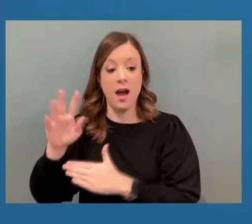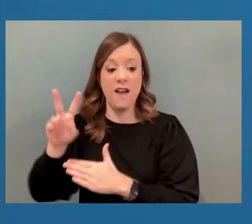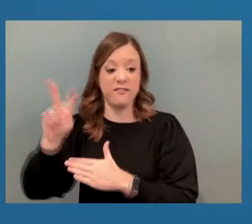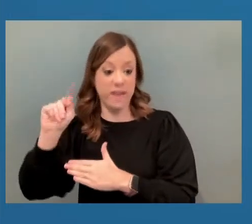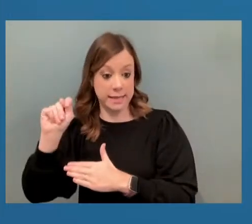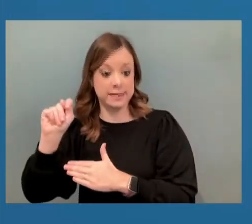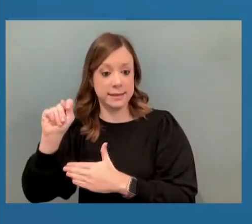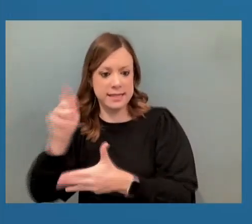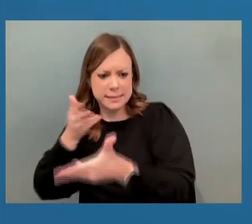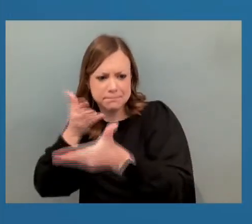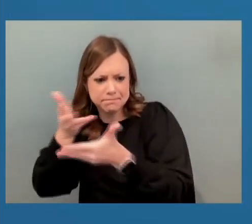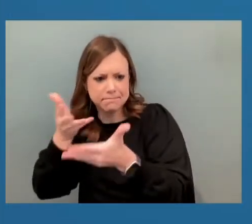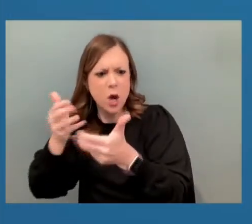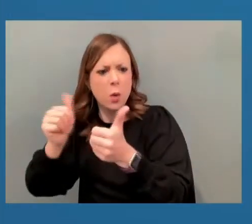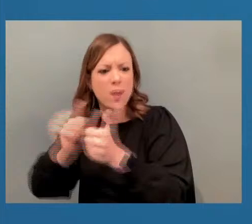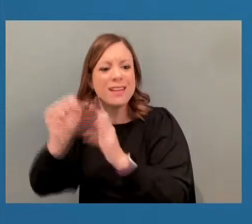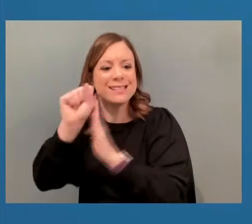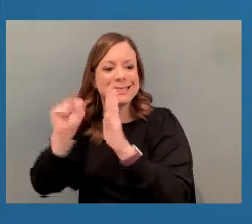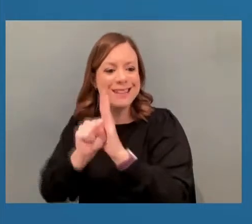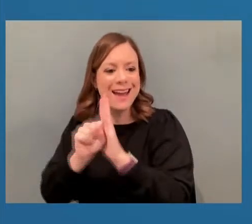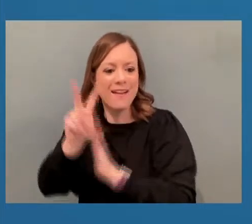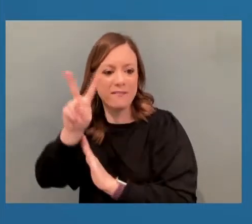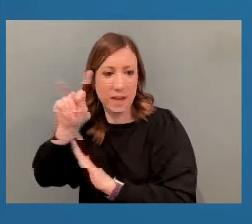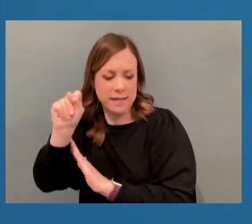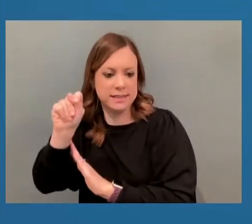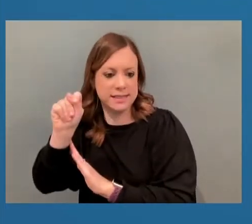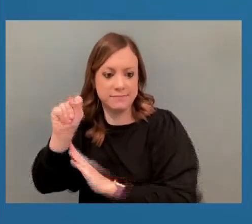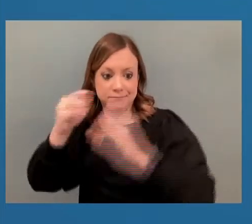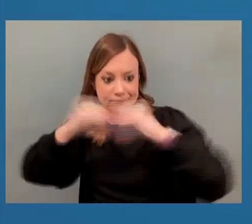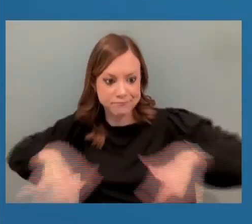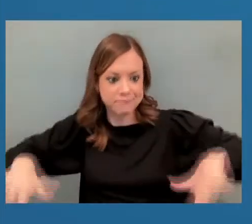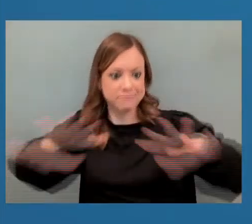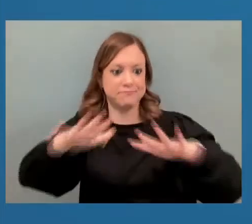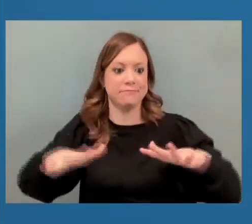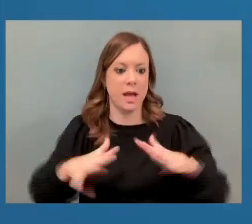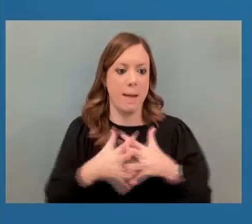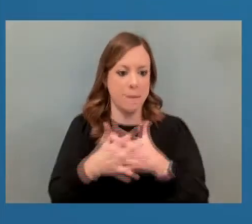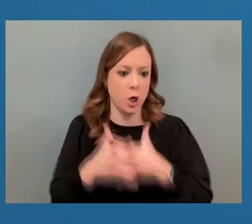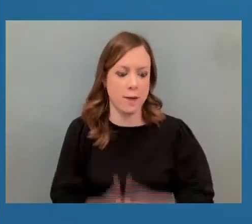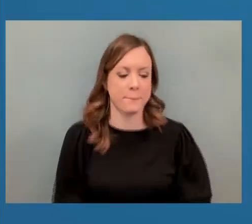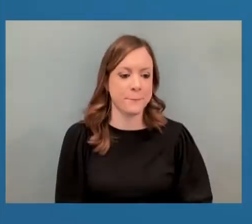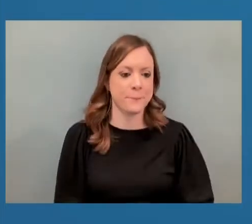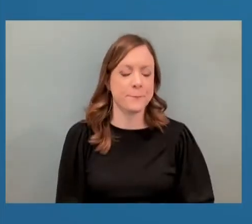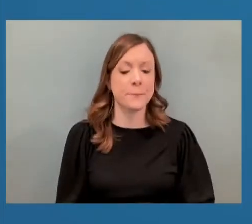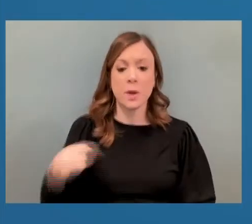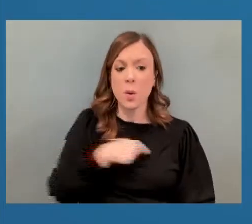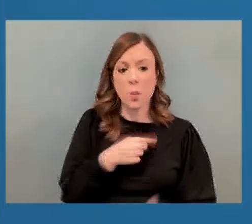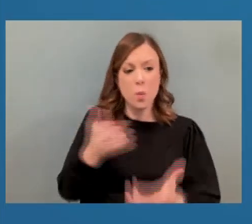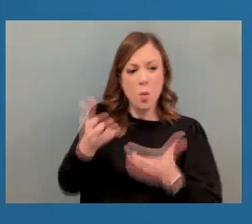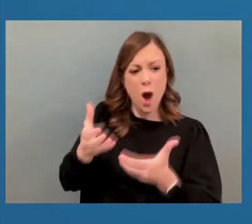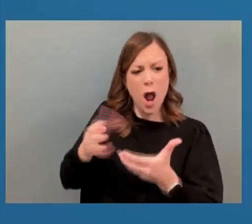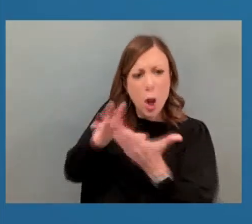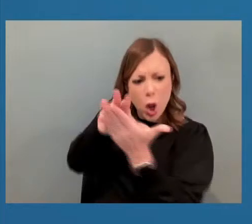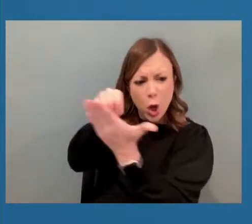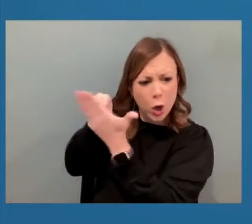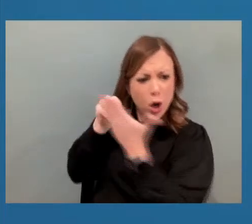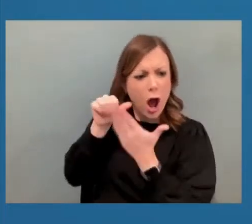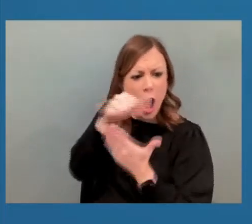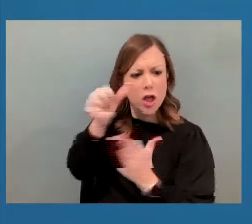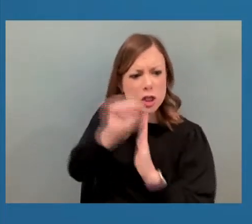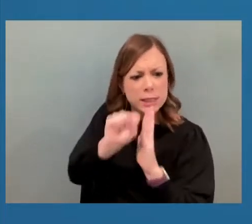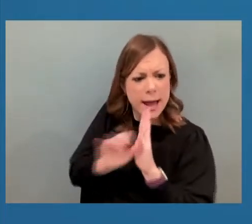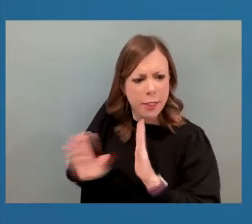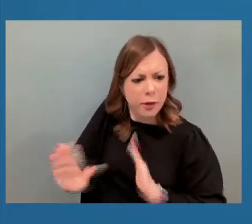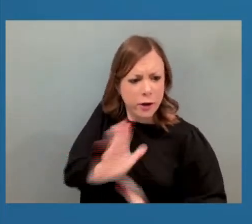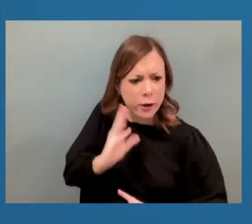with state veterinarians across the country. We want to learn from what other states have gone through and